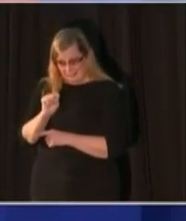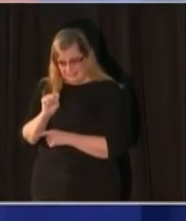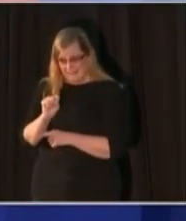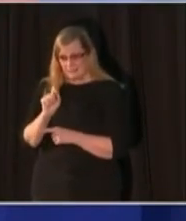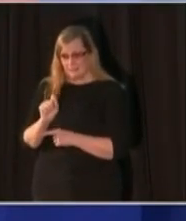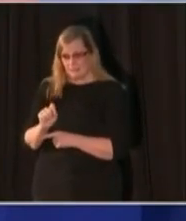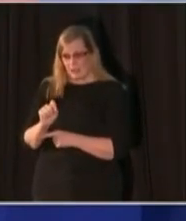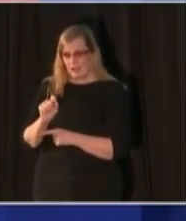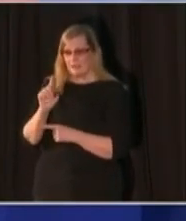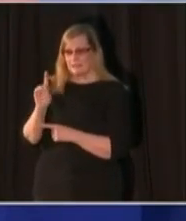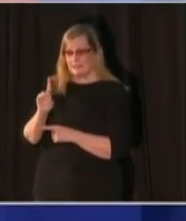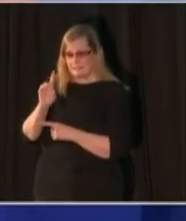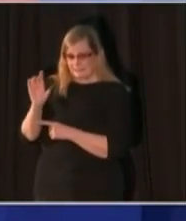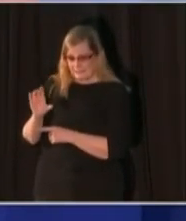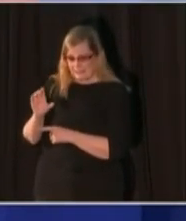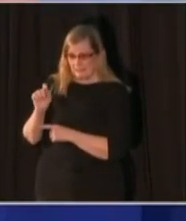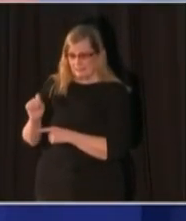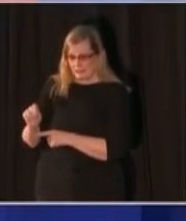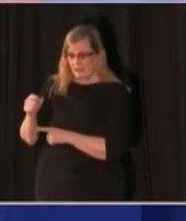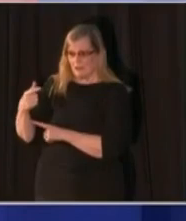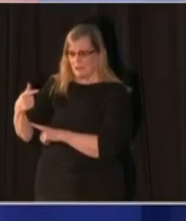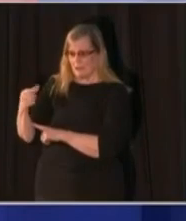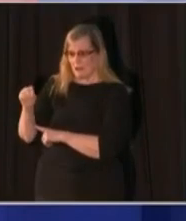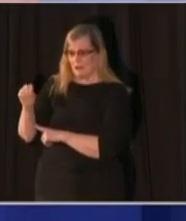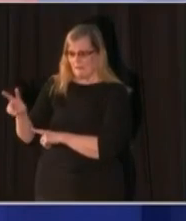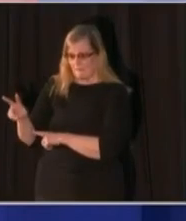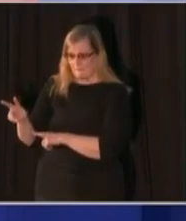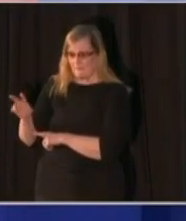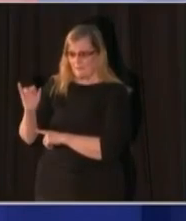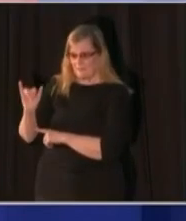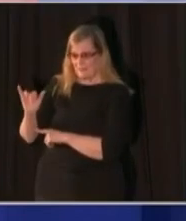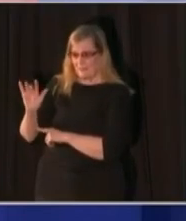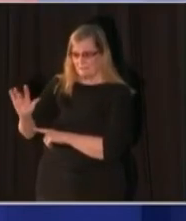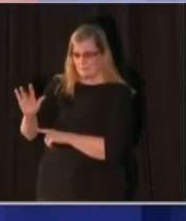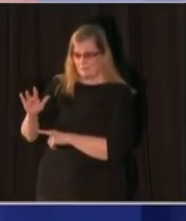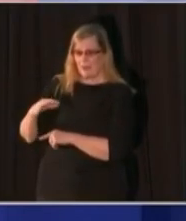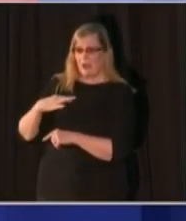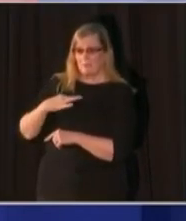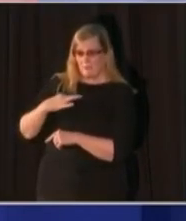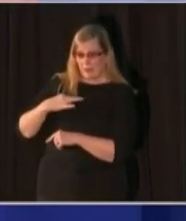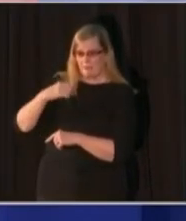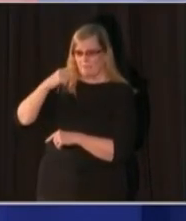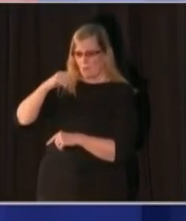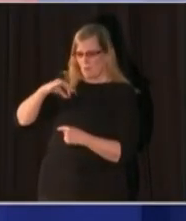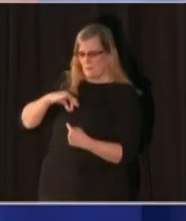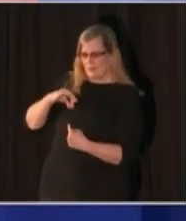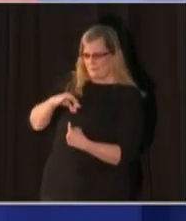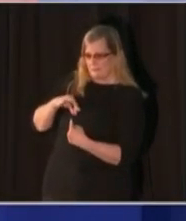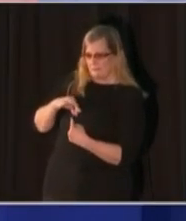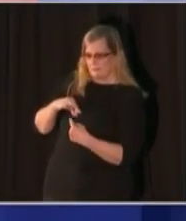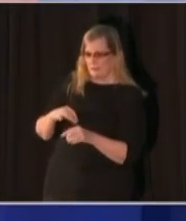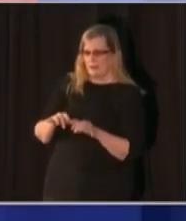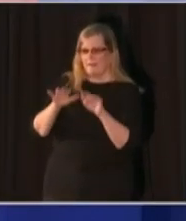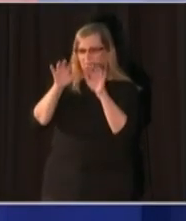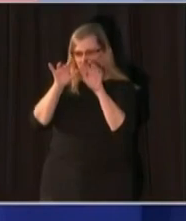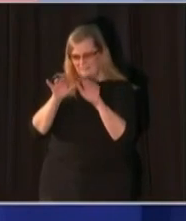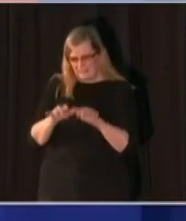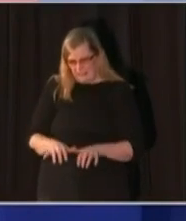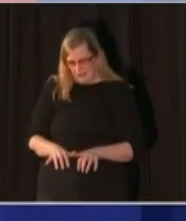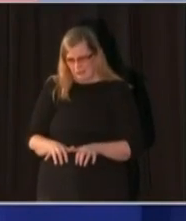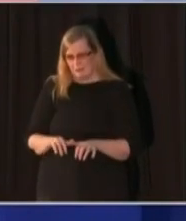dhs.dc.gov, and clicking on applying for benefits and filling out the combined application. By doing